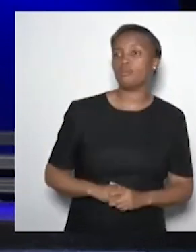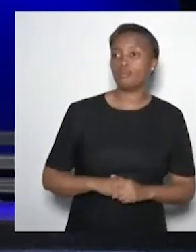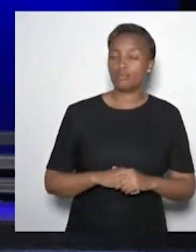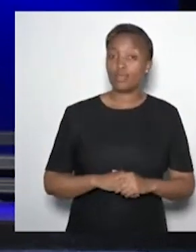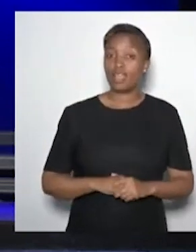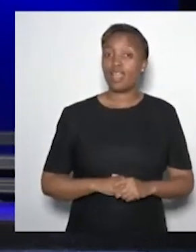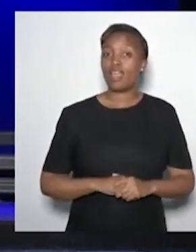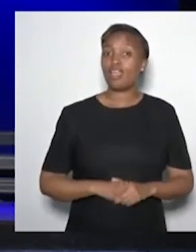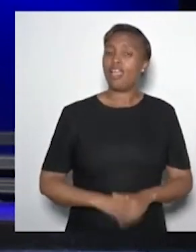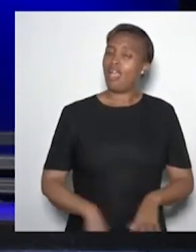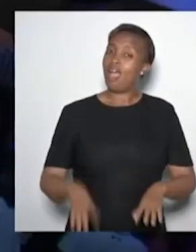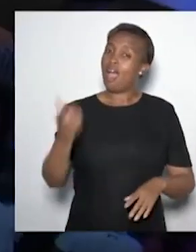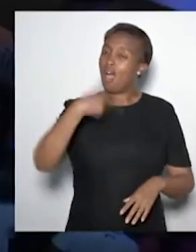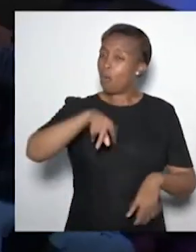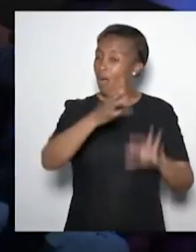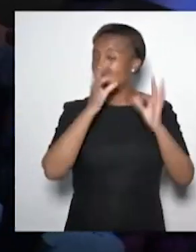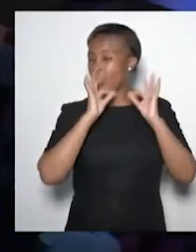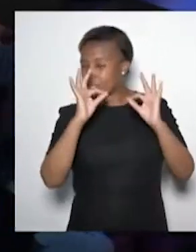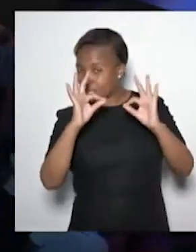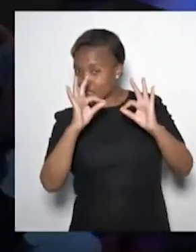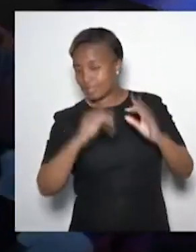For the third time.